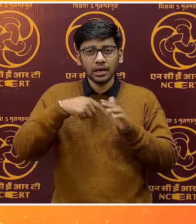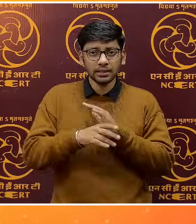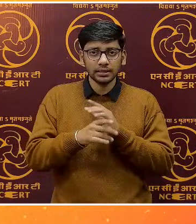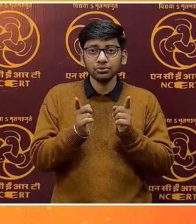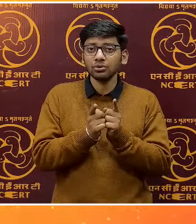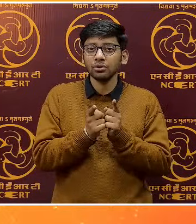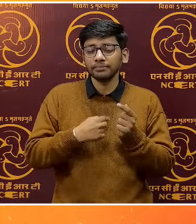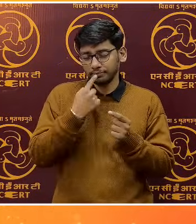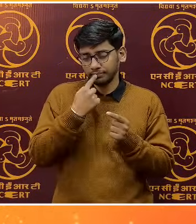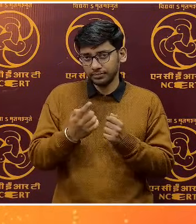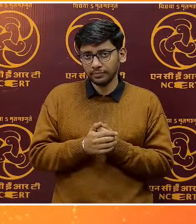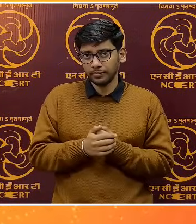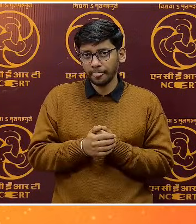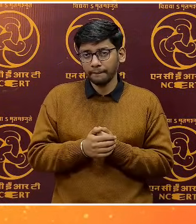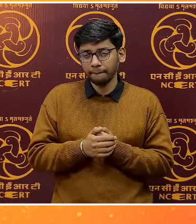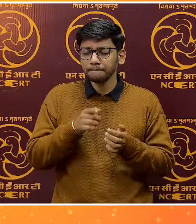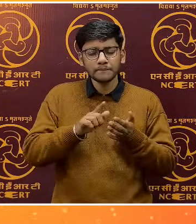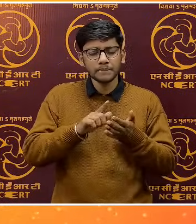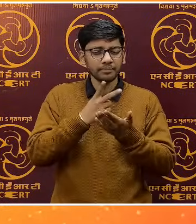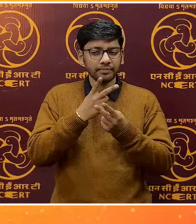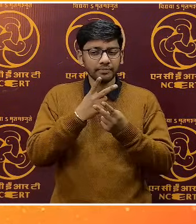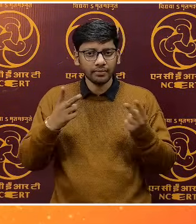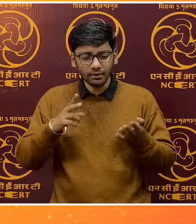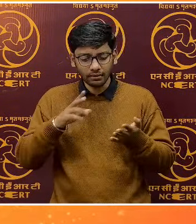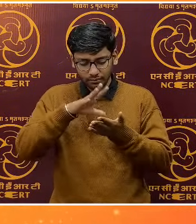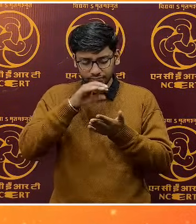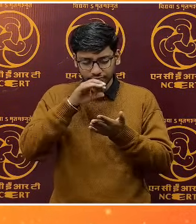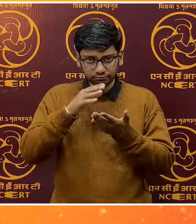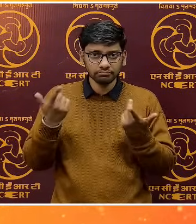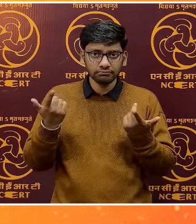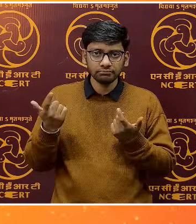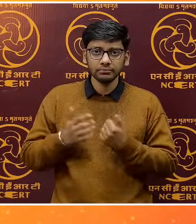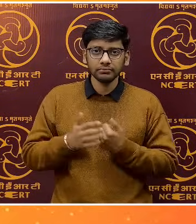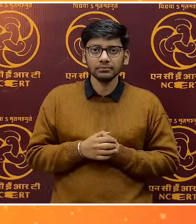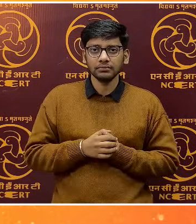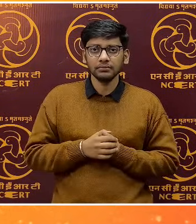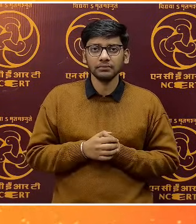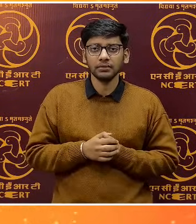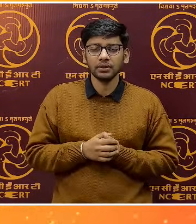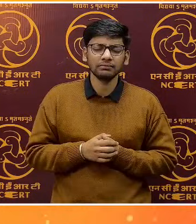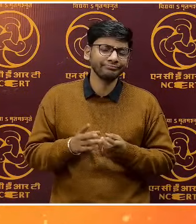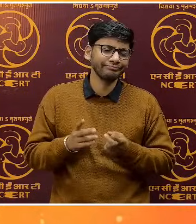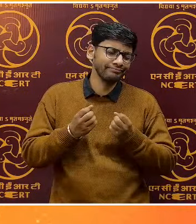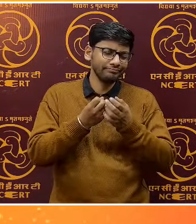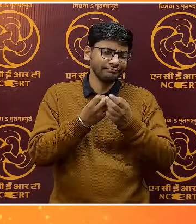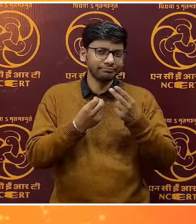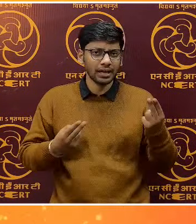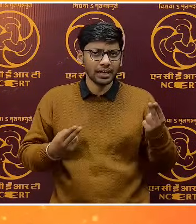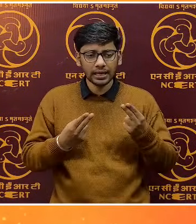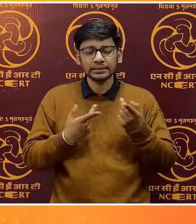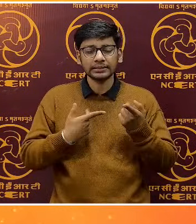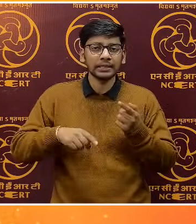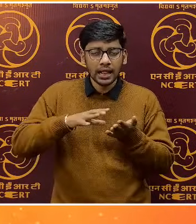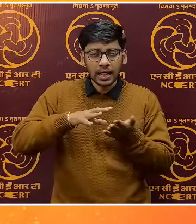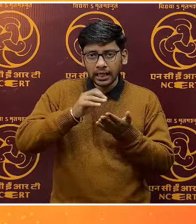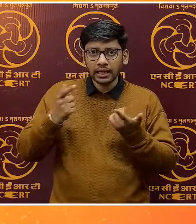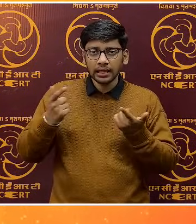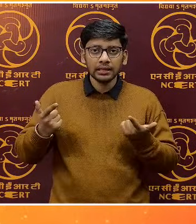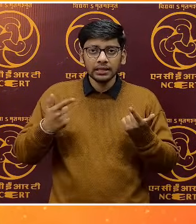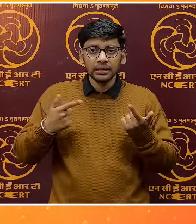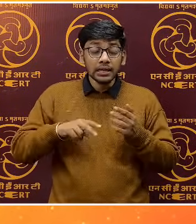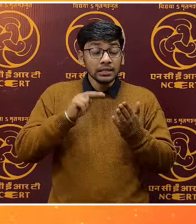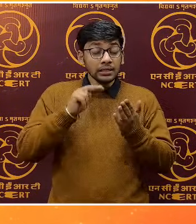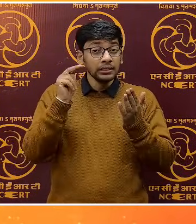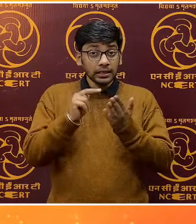So what are the different learnings that we got from this chapter? Right. A lot of things we learned from this chapter. Now, as you can see